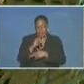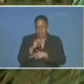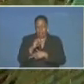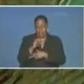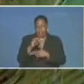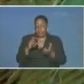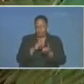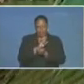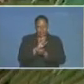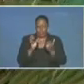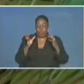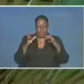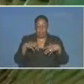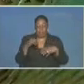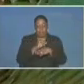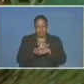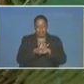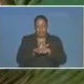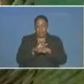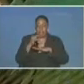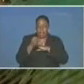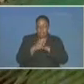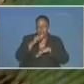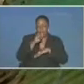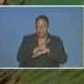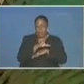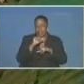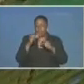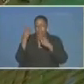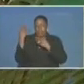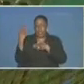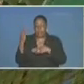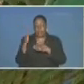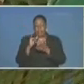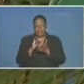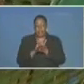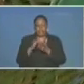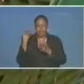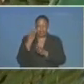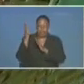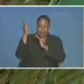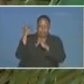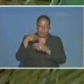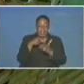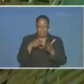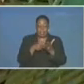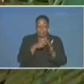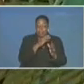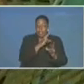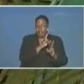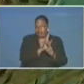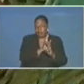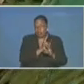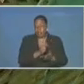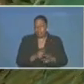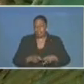basic infrastructure on the islands of Abaco and Grand Bahama. And it was our hope that these vehicles would help